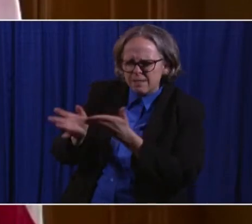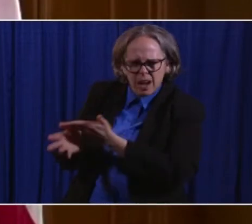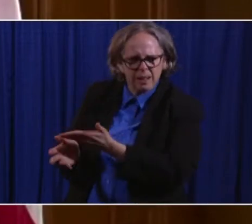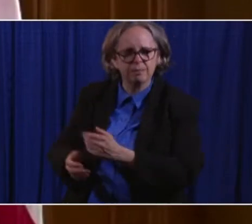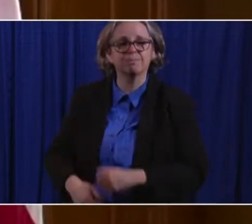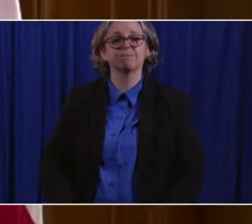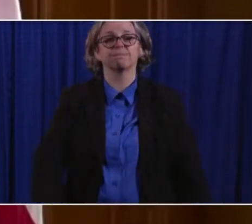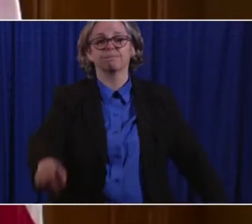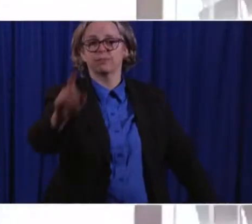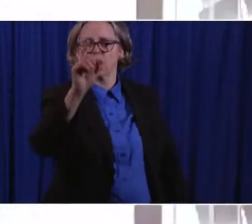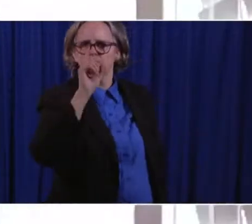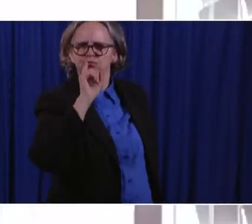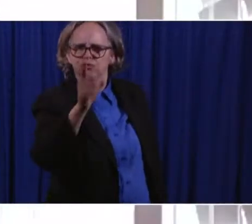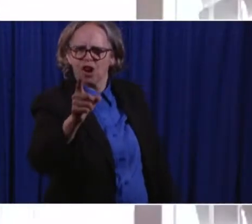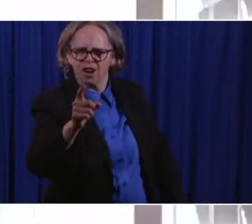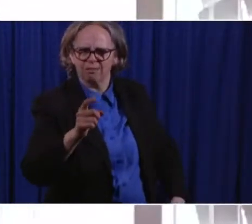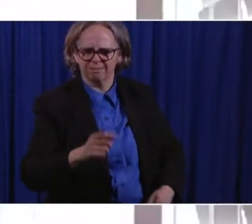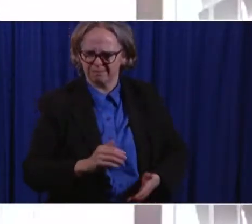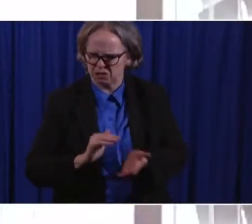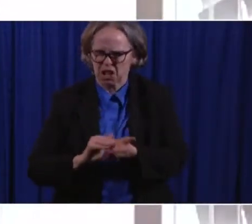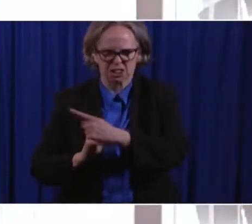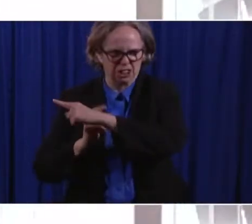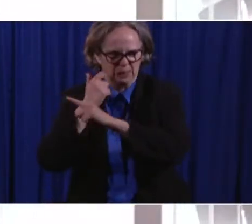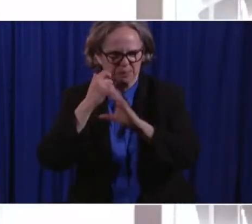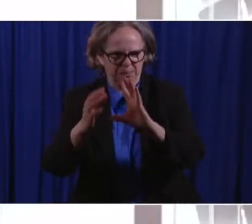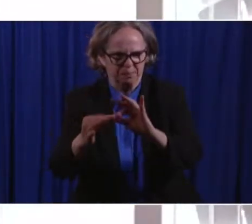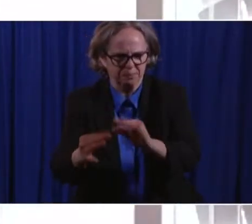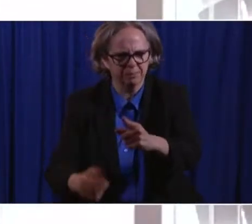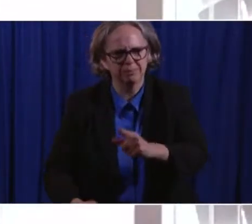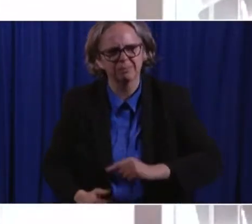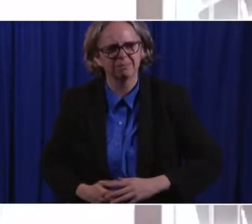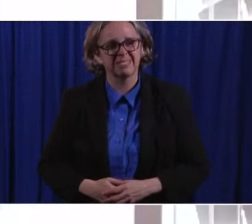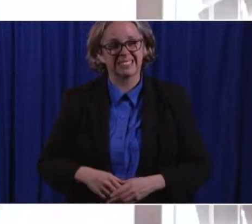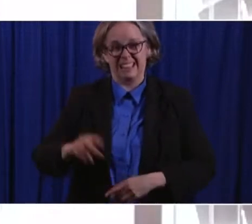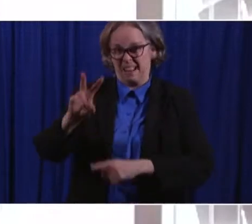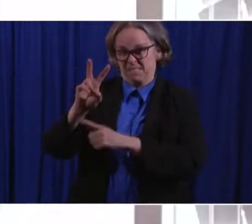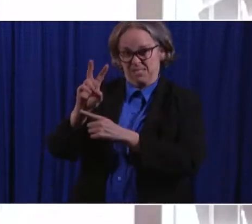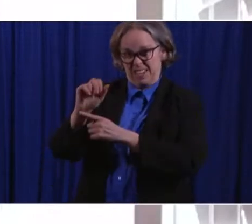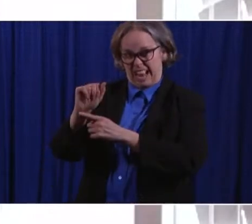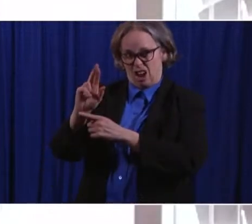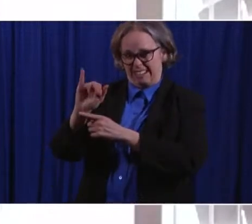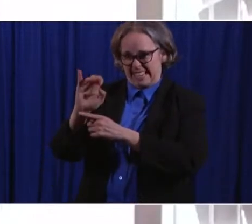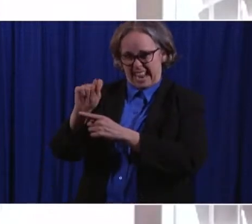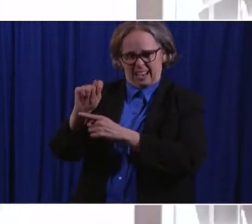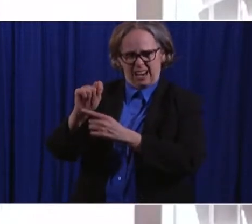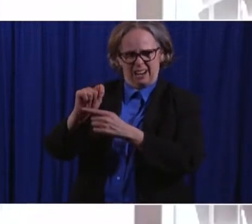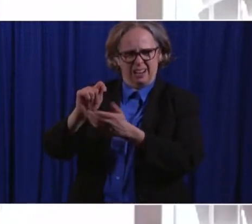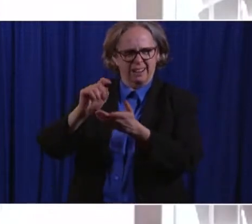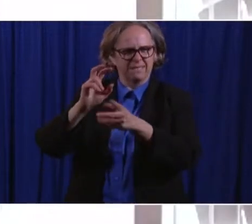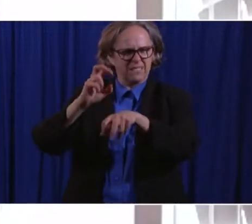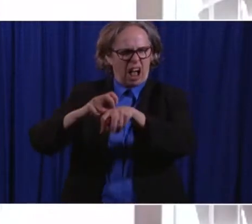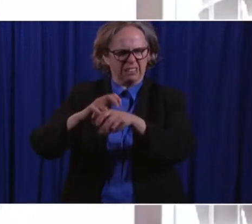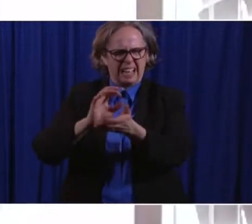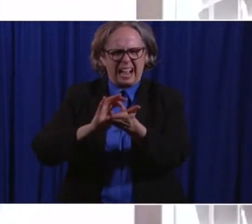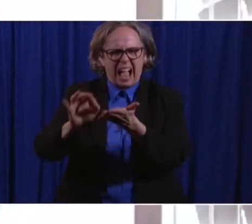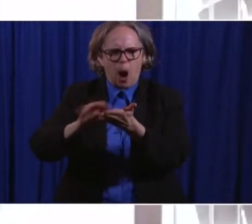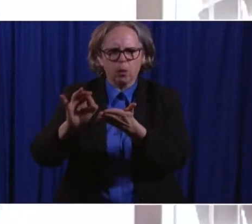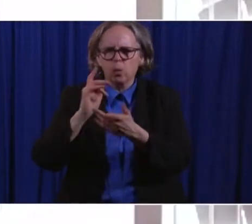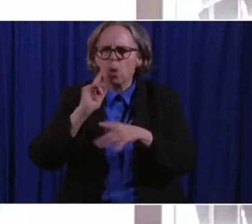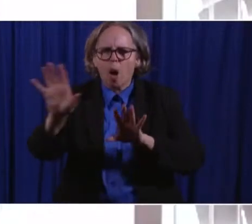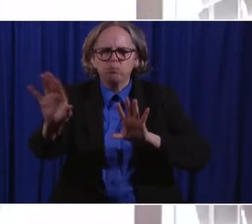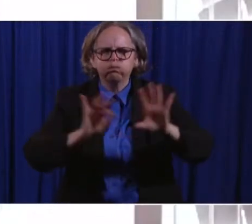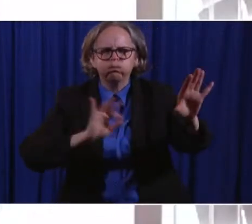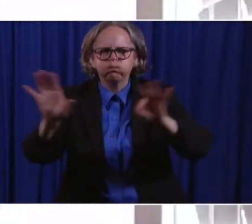Yes. So what our variant count is essentially is a sample. What's important about the variant